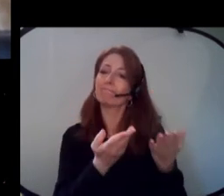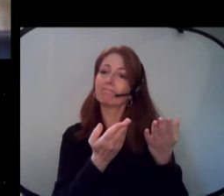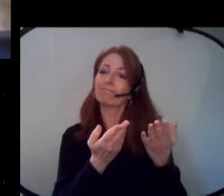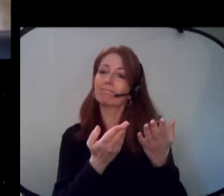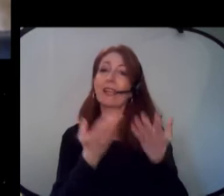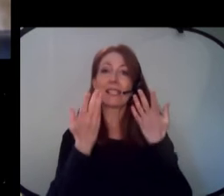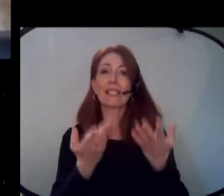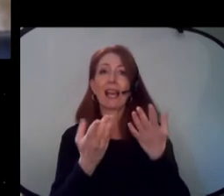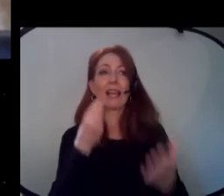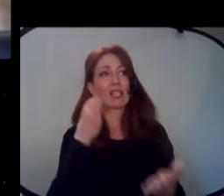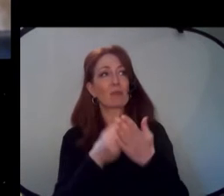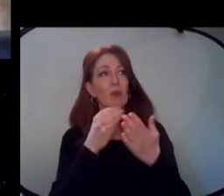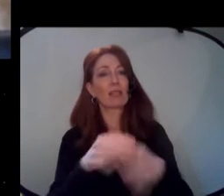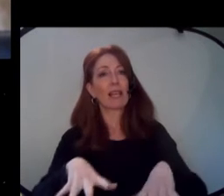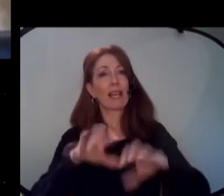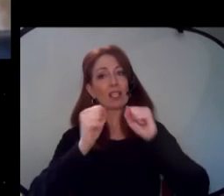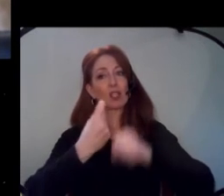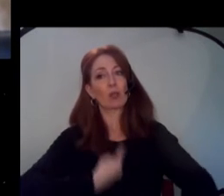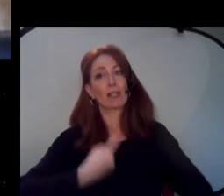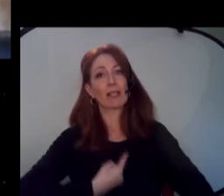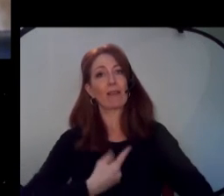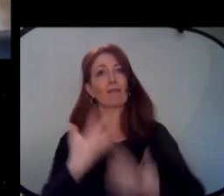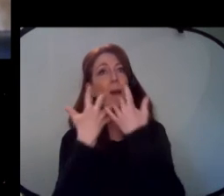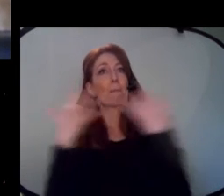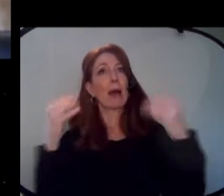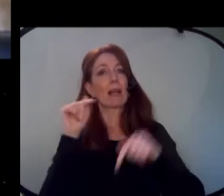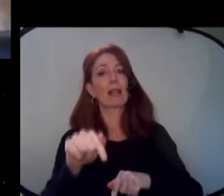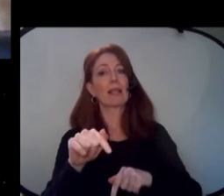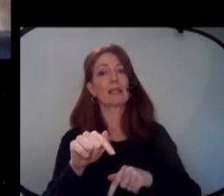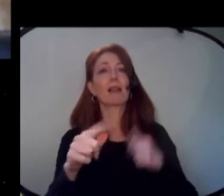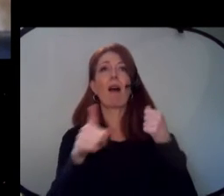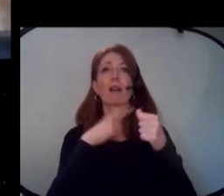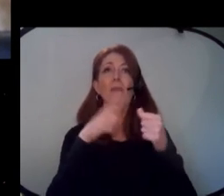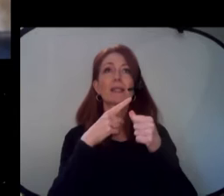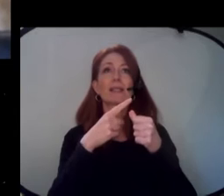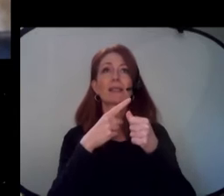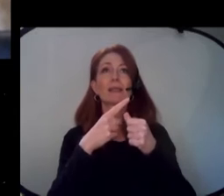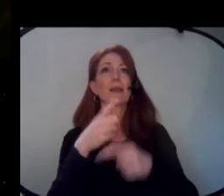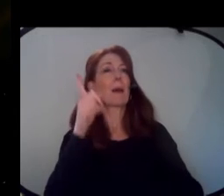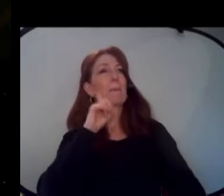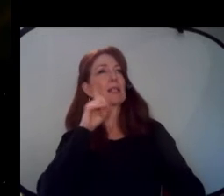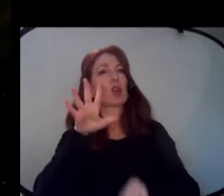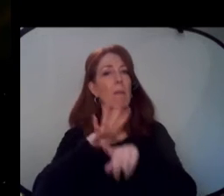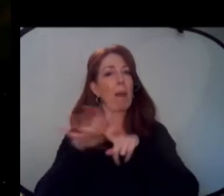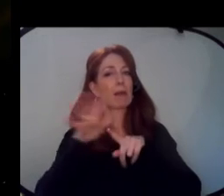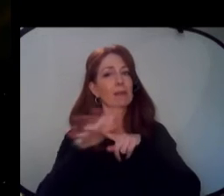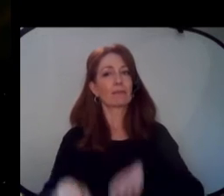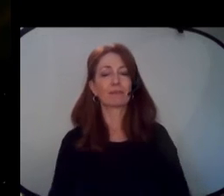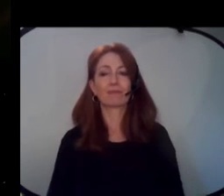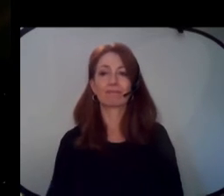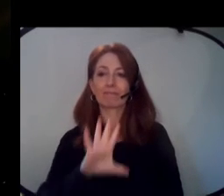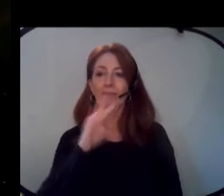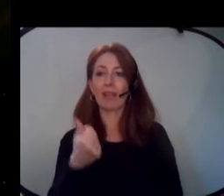sponsors to introduce you to the panelists for Artemisia, Mistress of Blood. Hello,